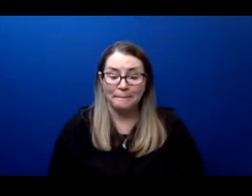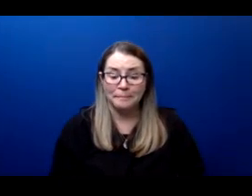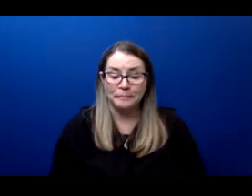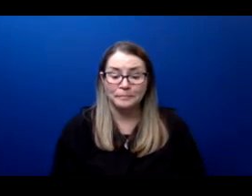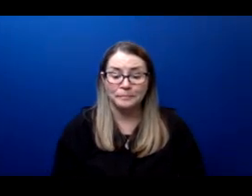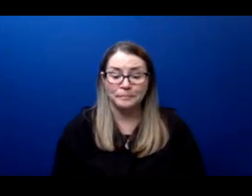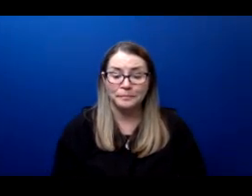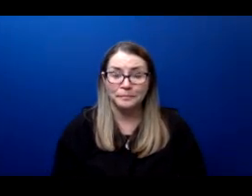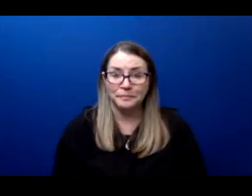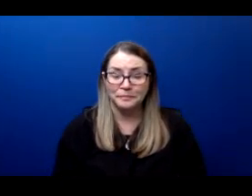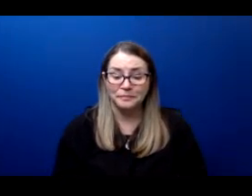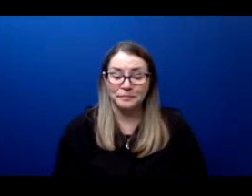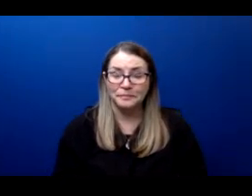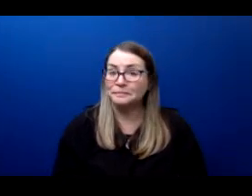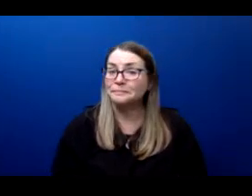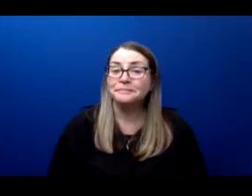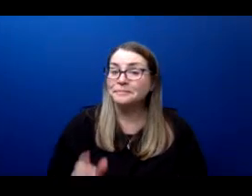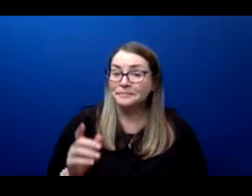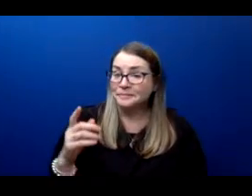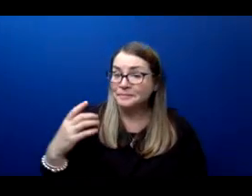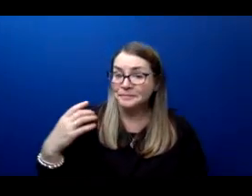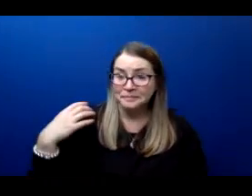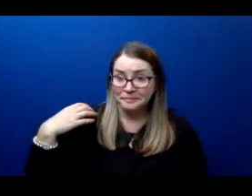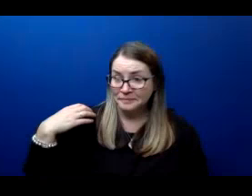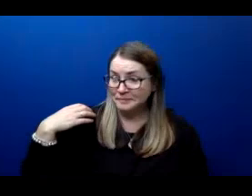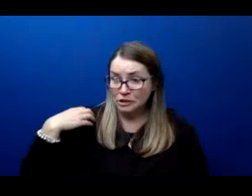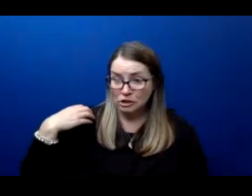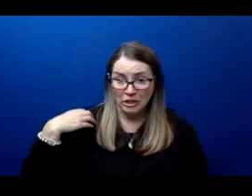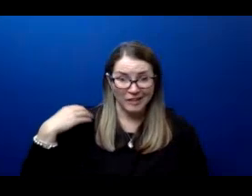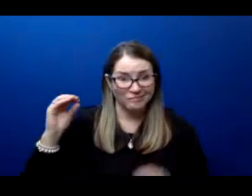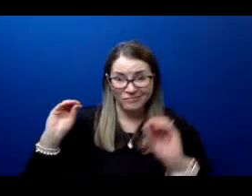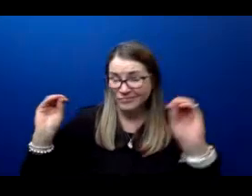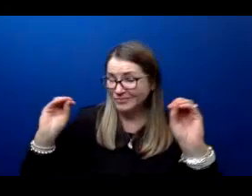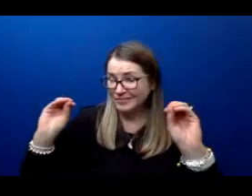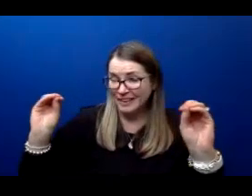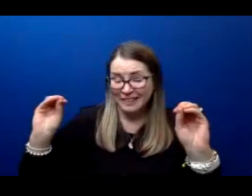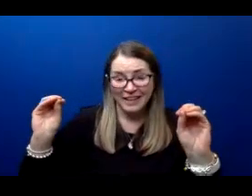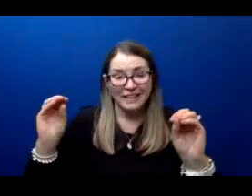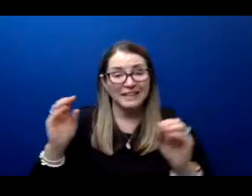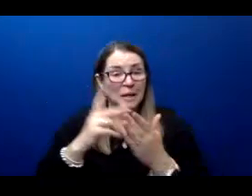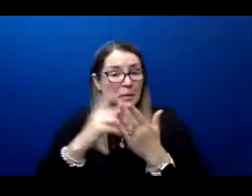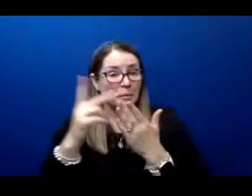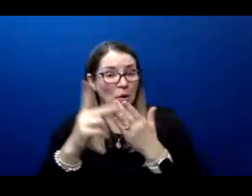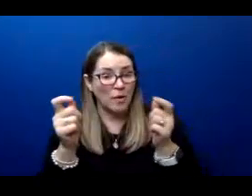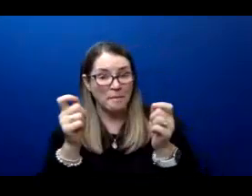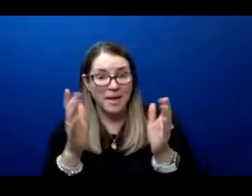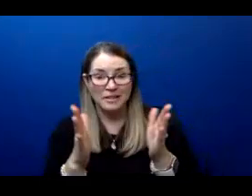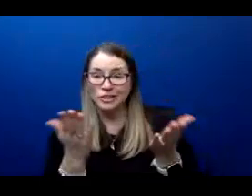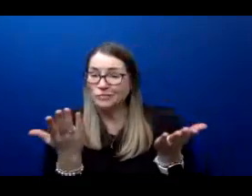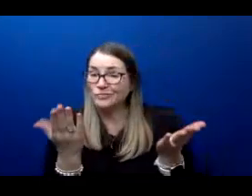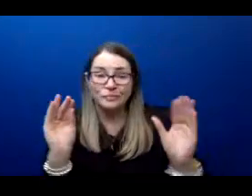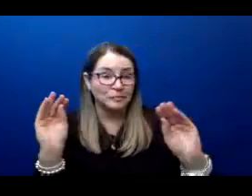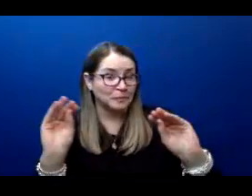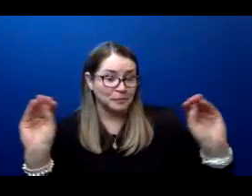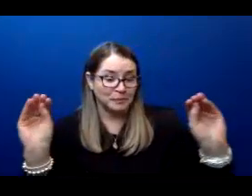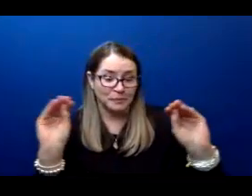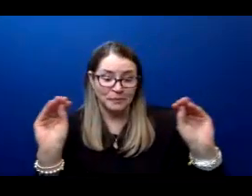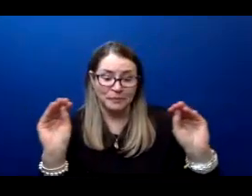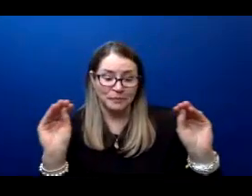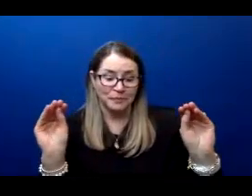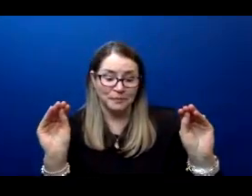Mr. Chair and Madam Program Manager, at this time, there's no one who in attendance on the call who have raised